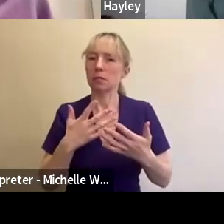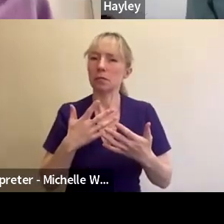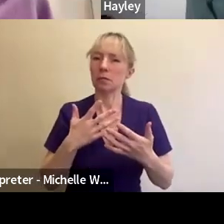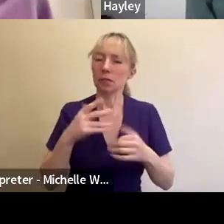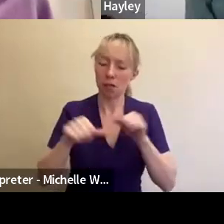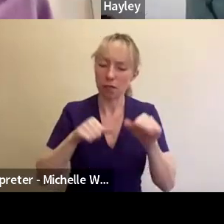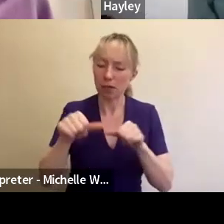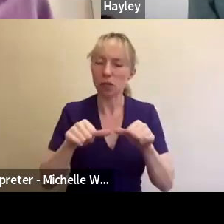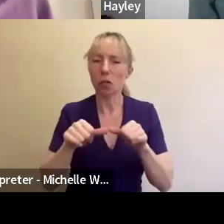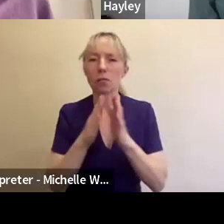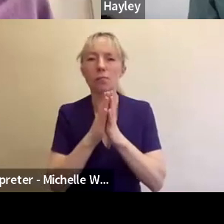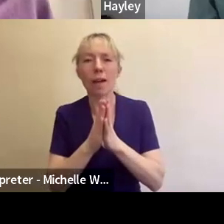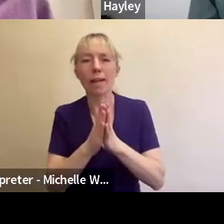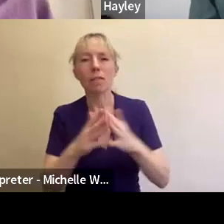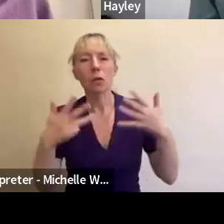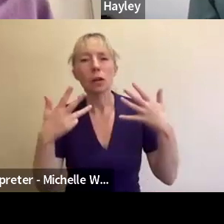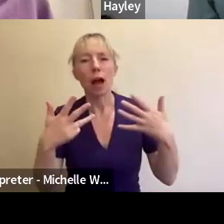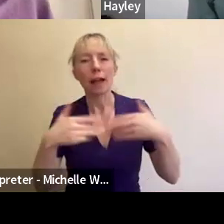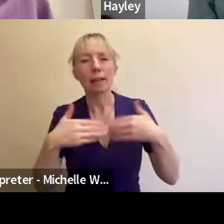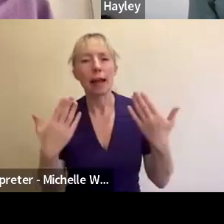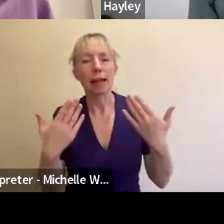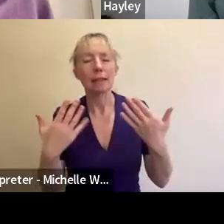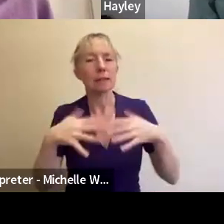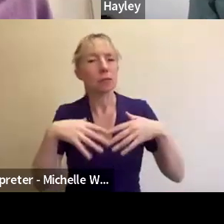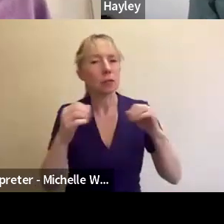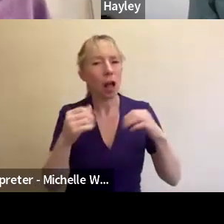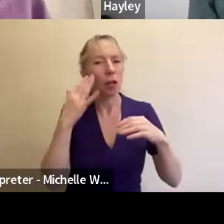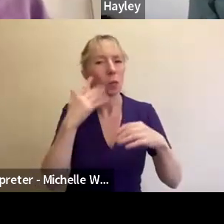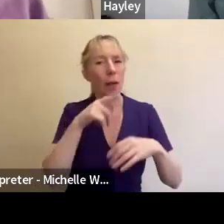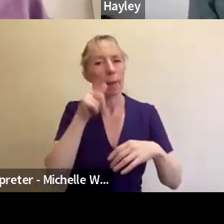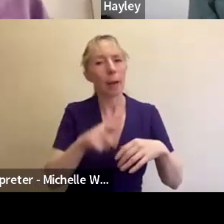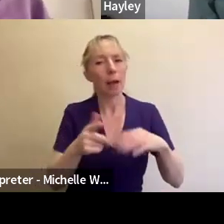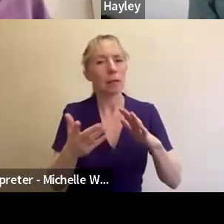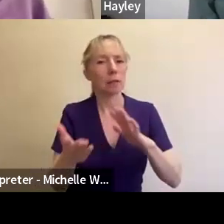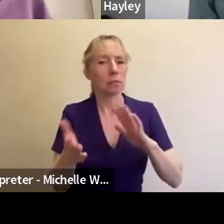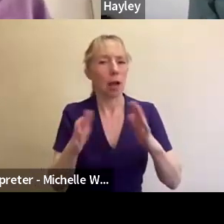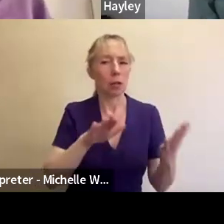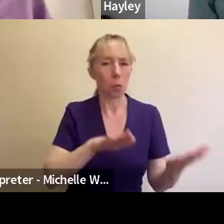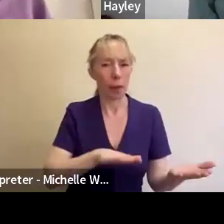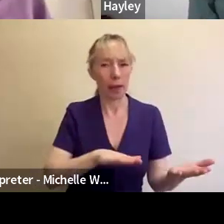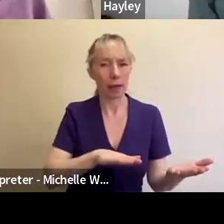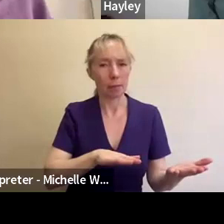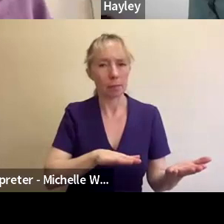9 days starts when the person or the loved one passed away.